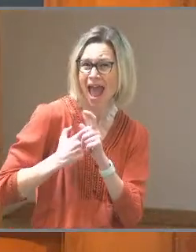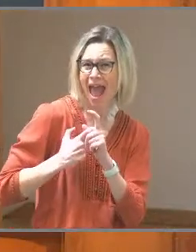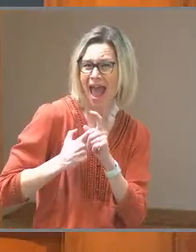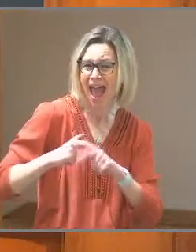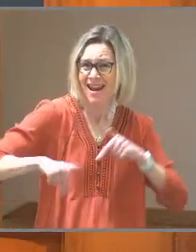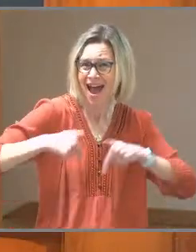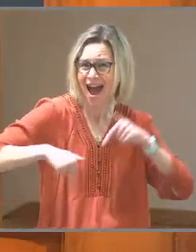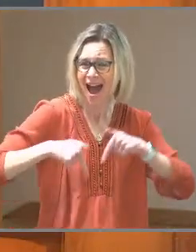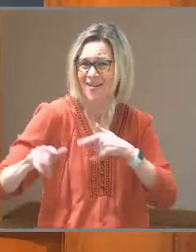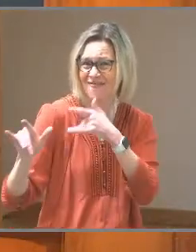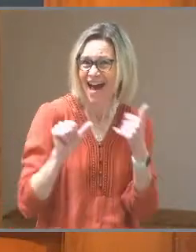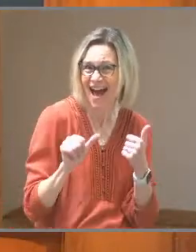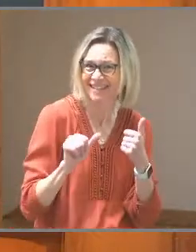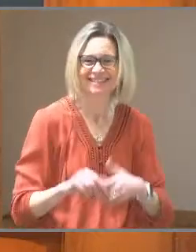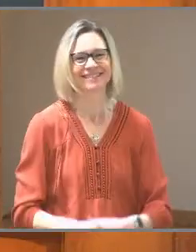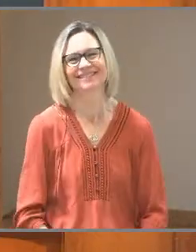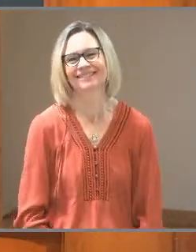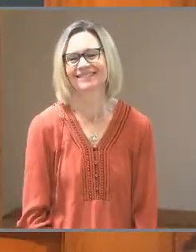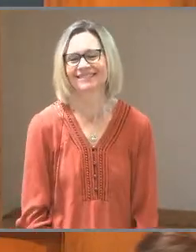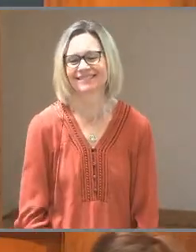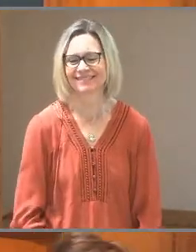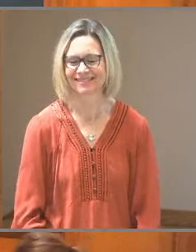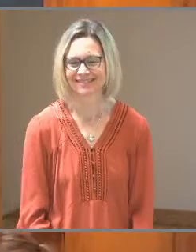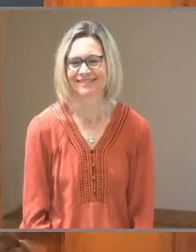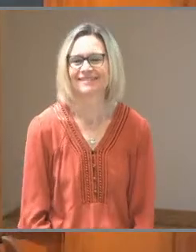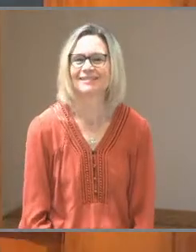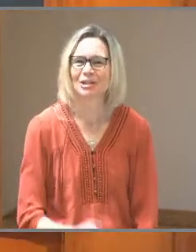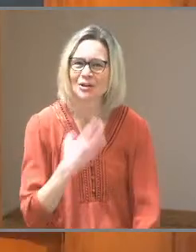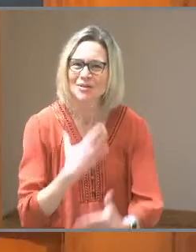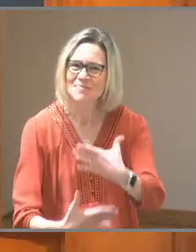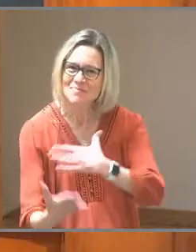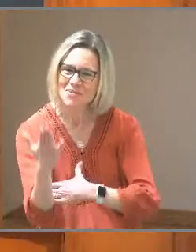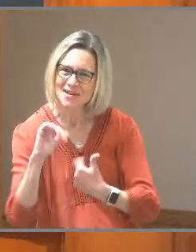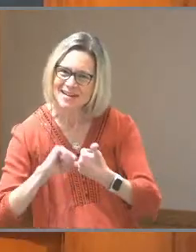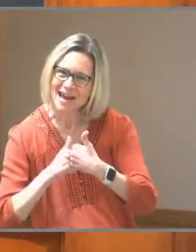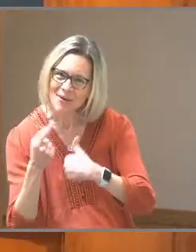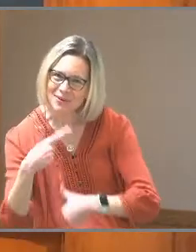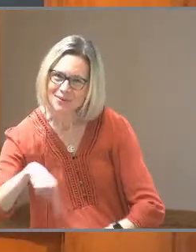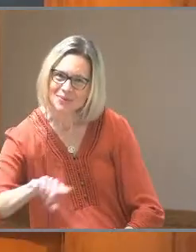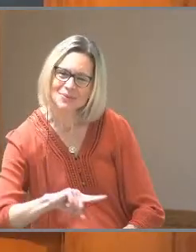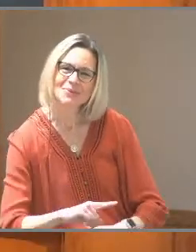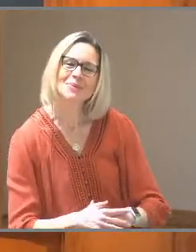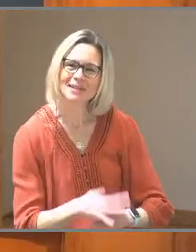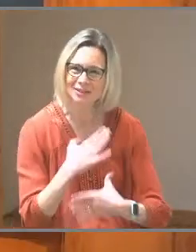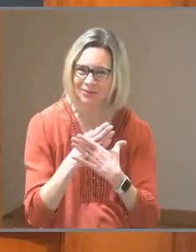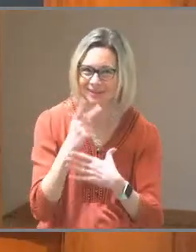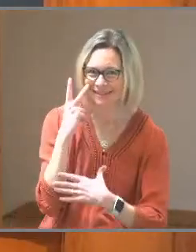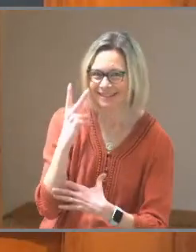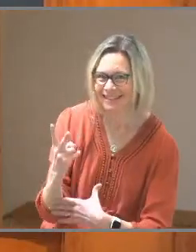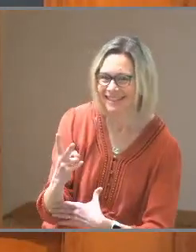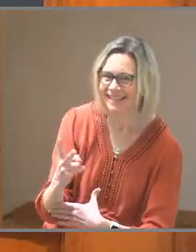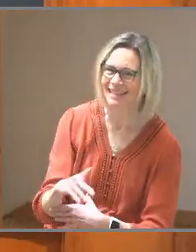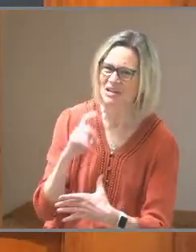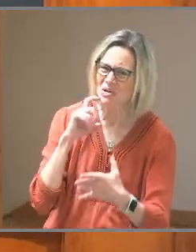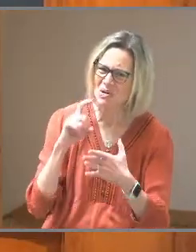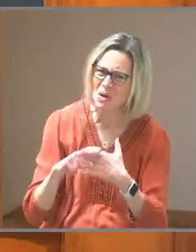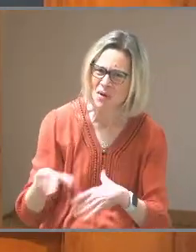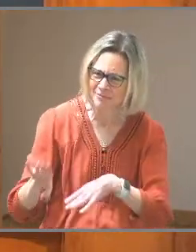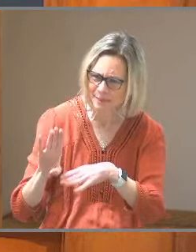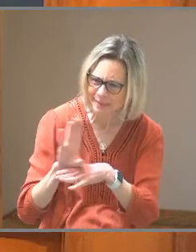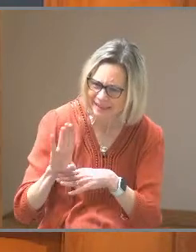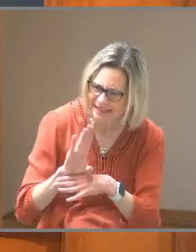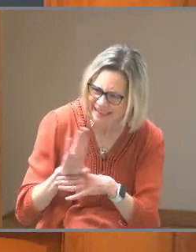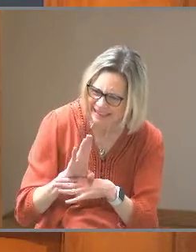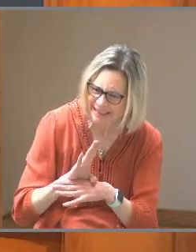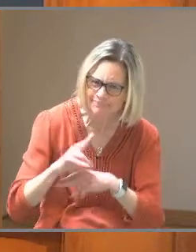You run faster than me for sure. Yeah. Good morning. How are you today? Good. It's good to see you. I saw that you were busy building